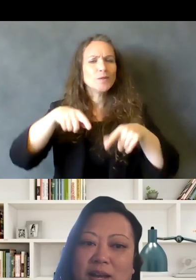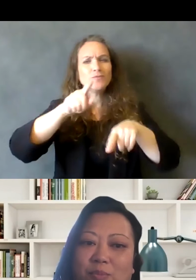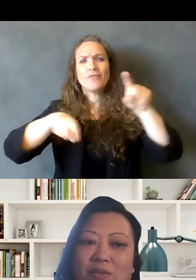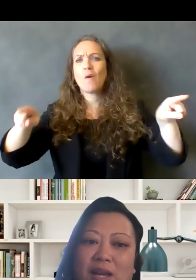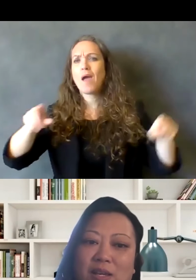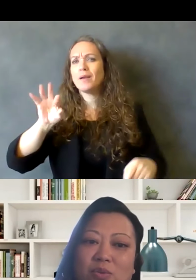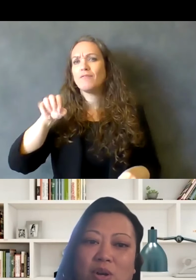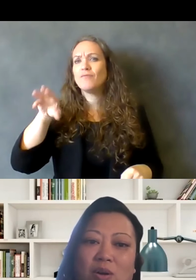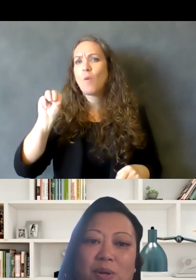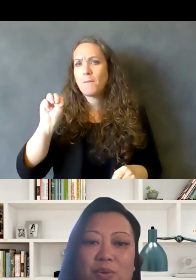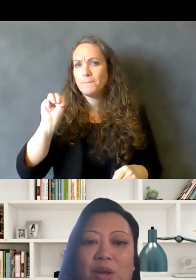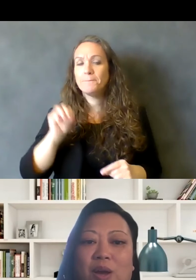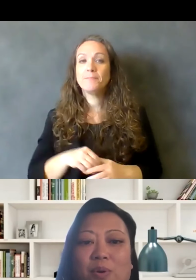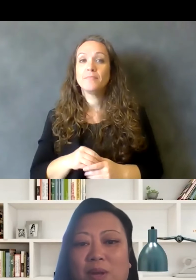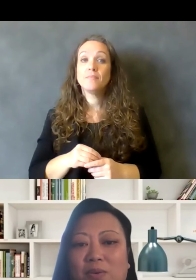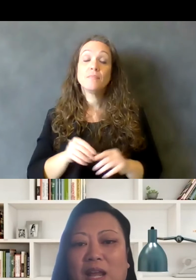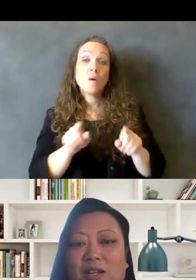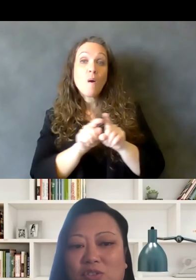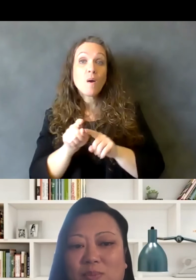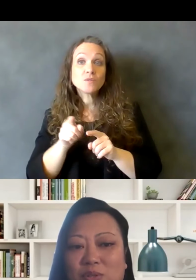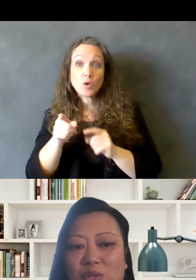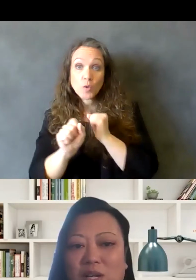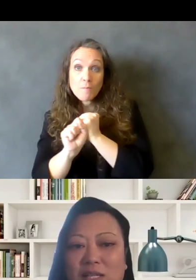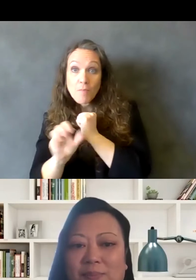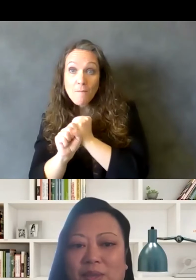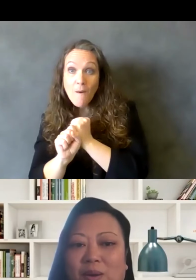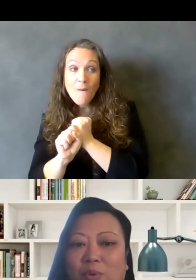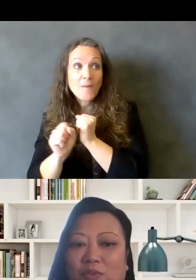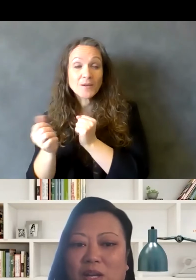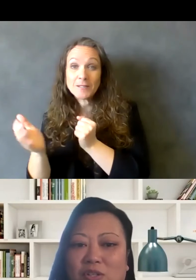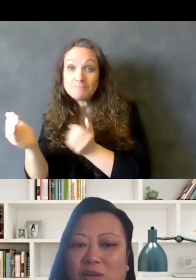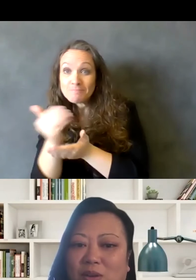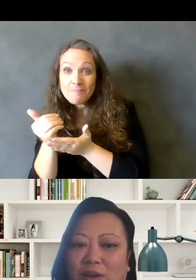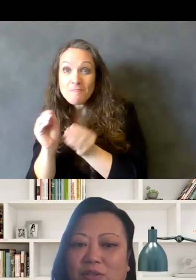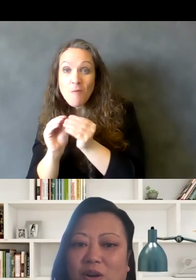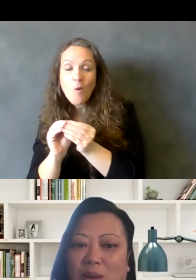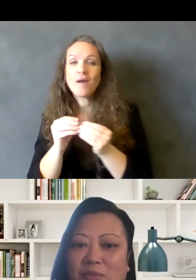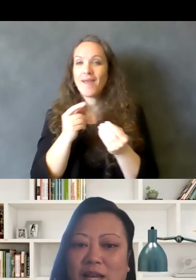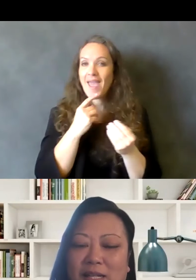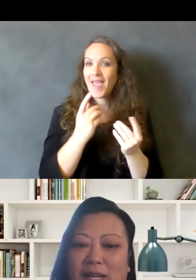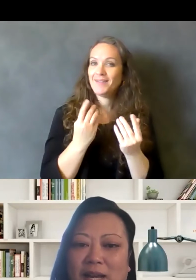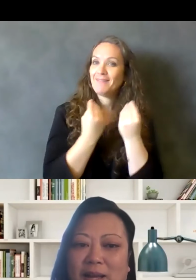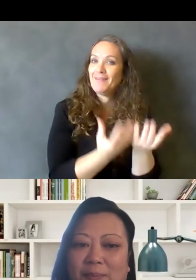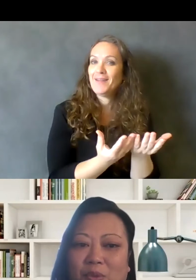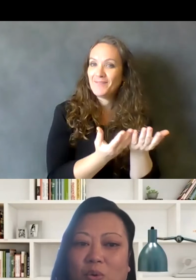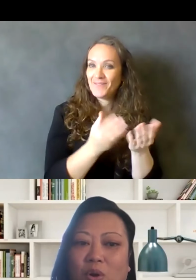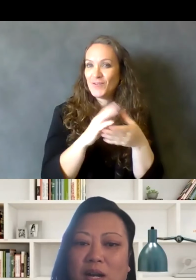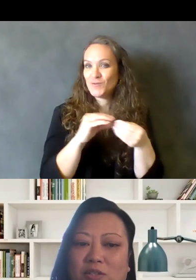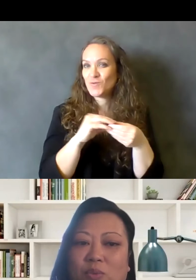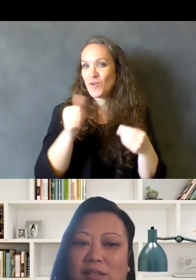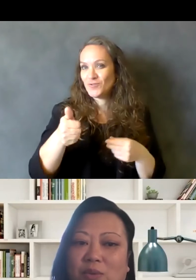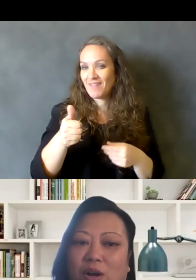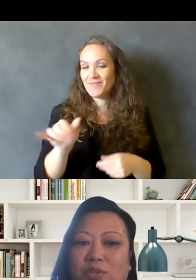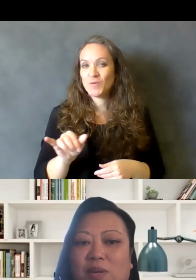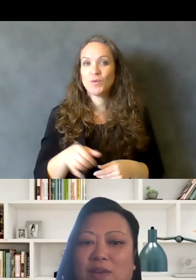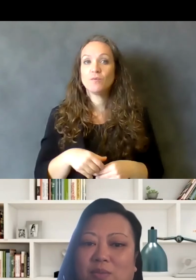stories. We invite you to all both promote and contribute stories. More information can be found on our website, or a